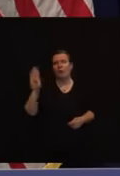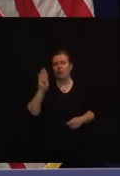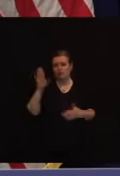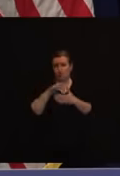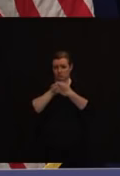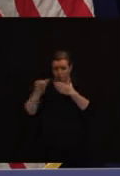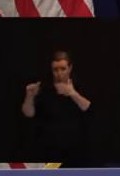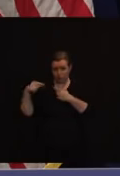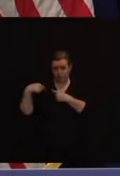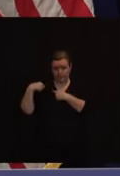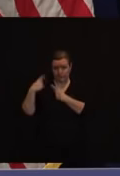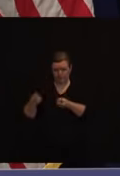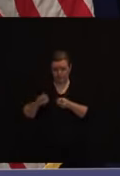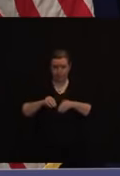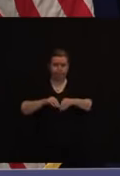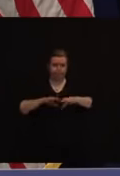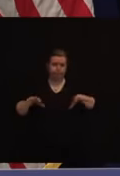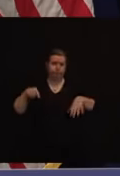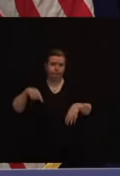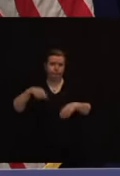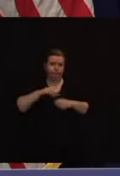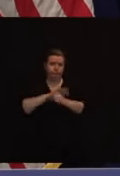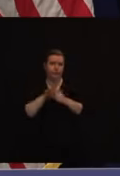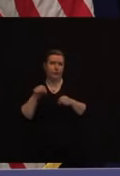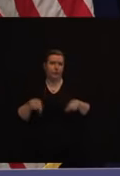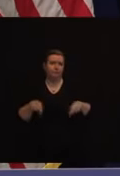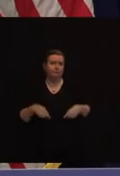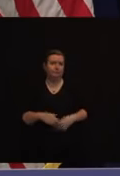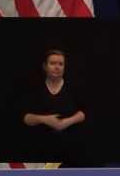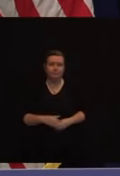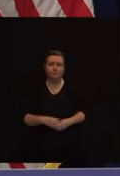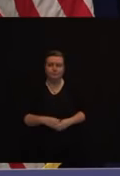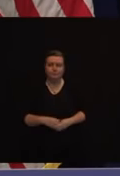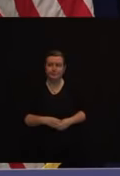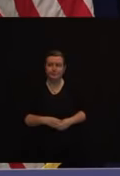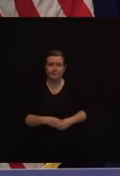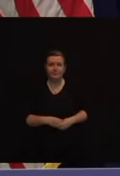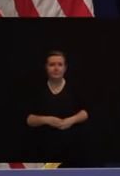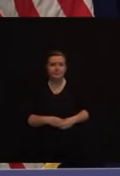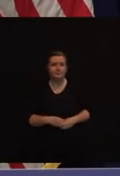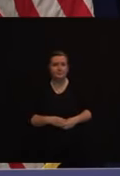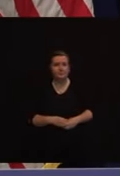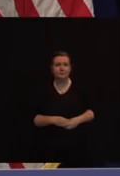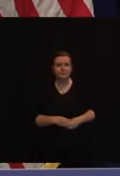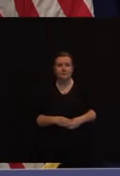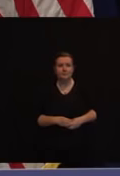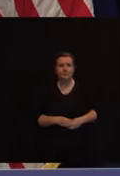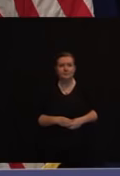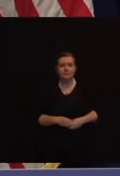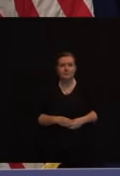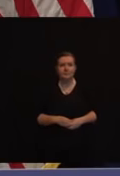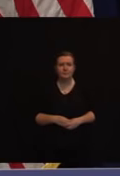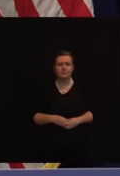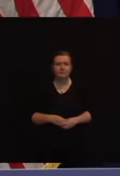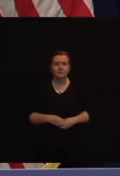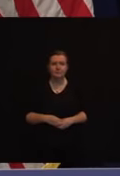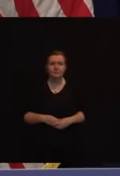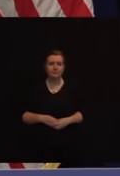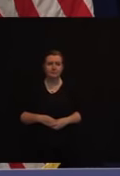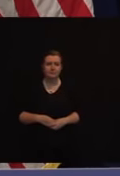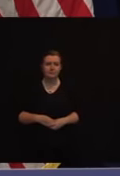began. Thank you for that. Before Pat jumps in on both your overlap of executive orders and persons with